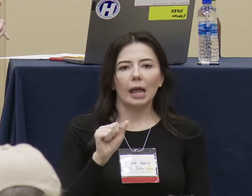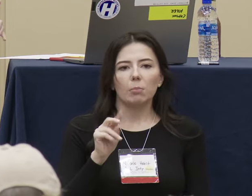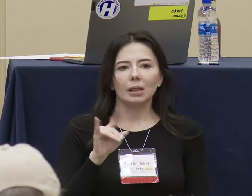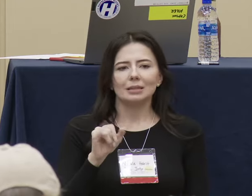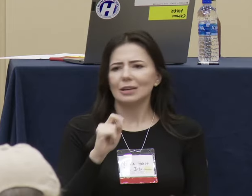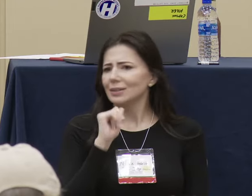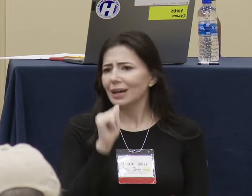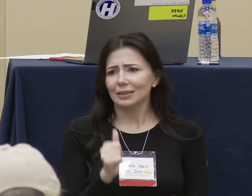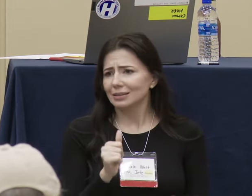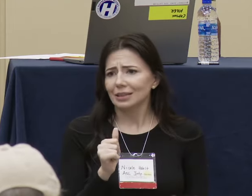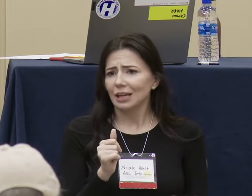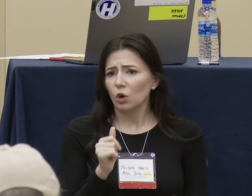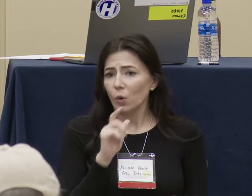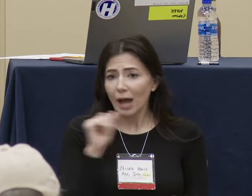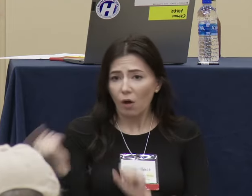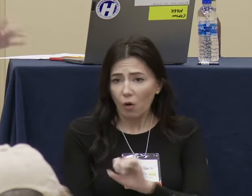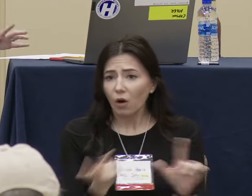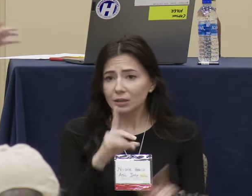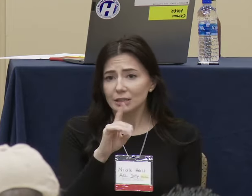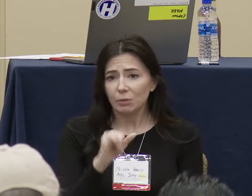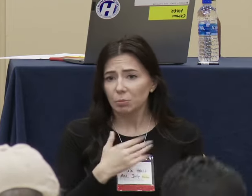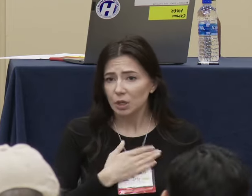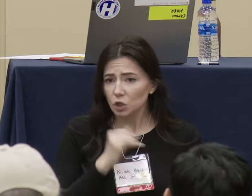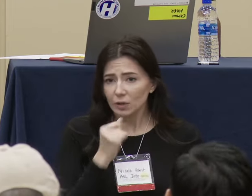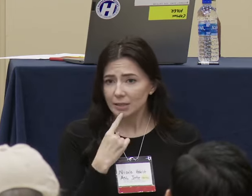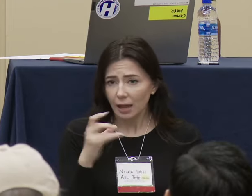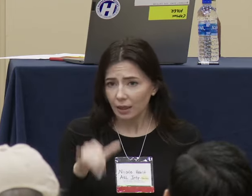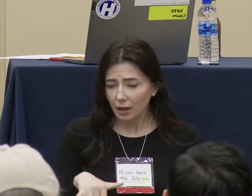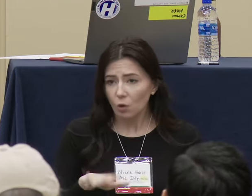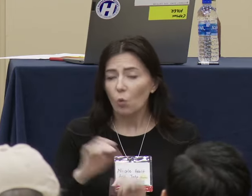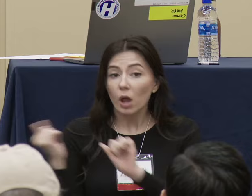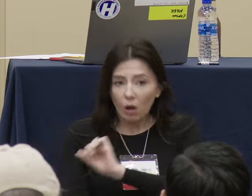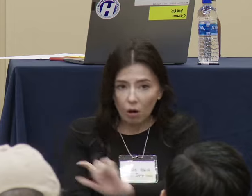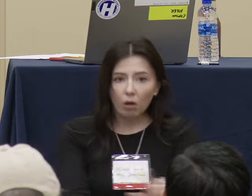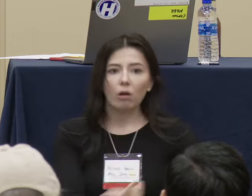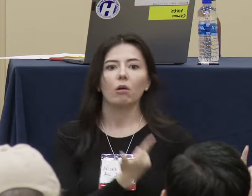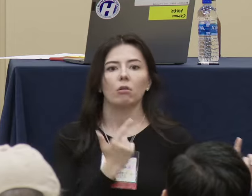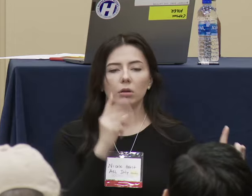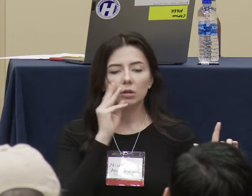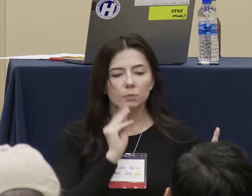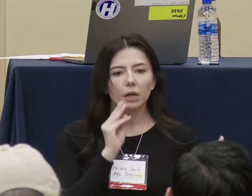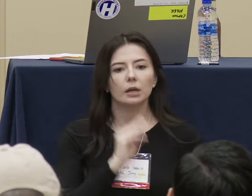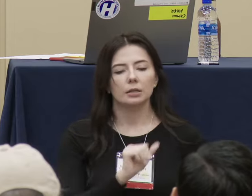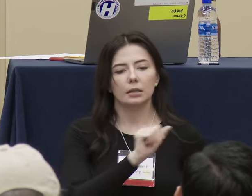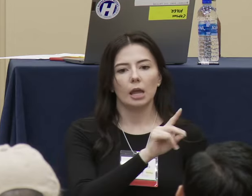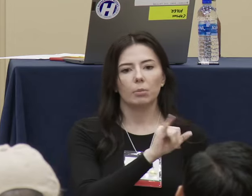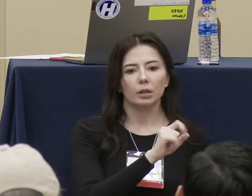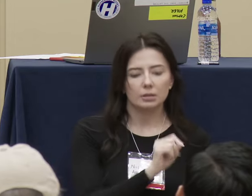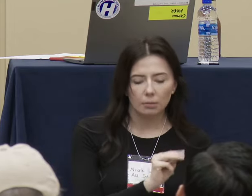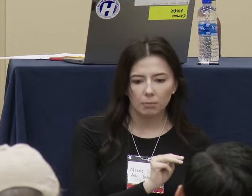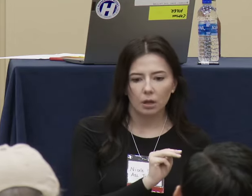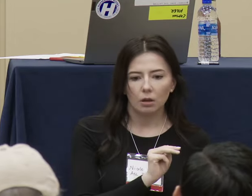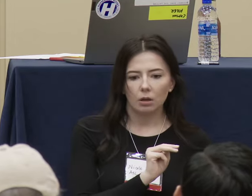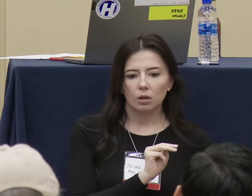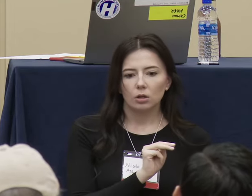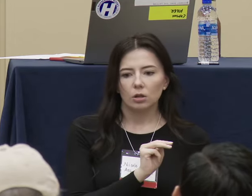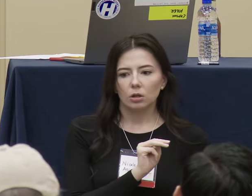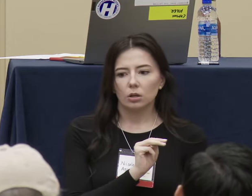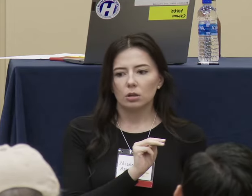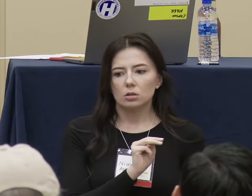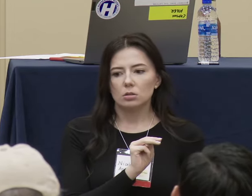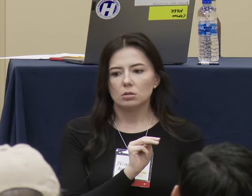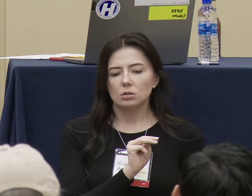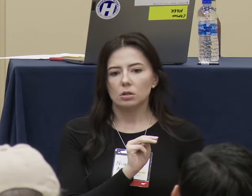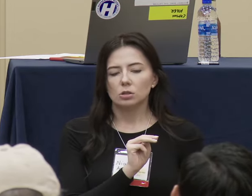say that. It's not true. And also, we all experience ableism. Also, not necessarily true. We can